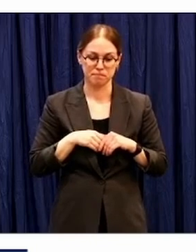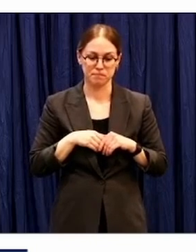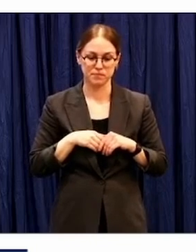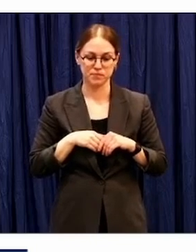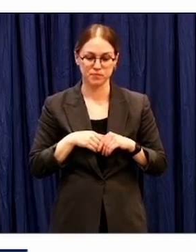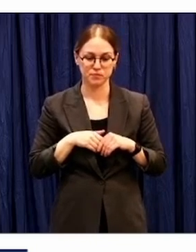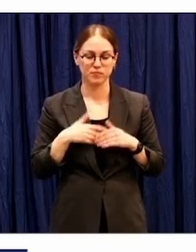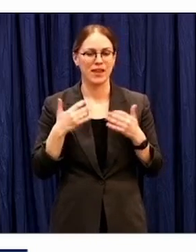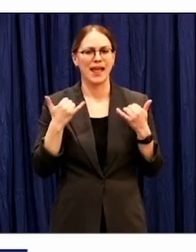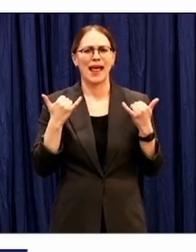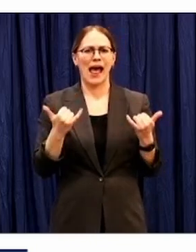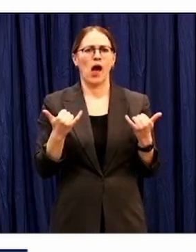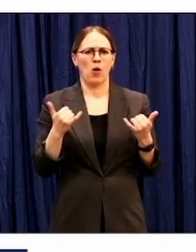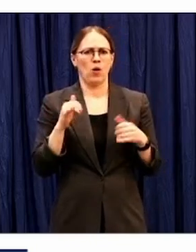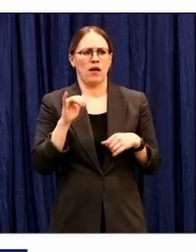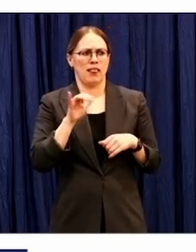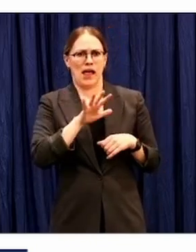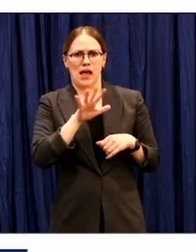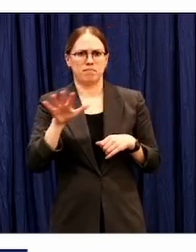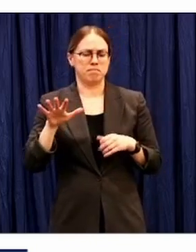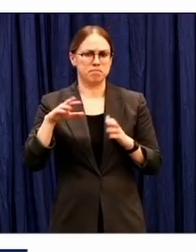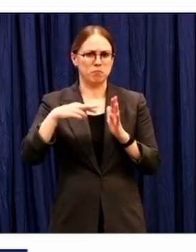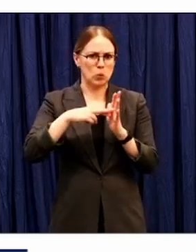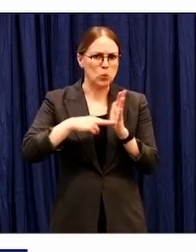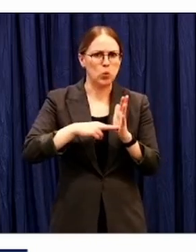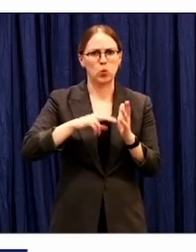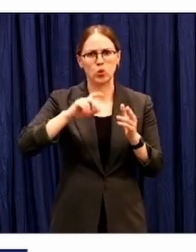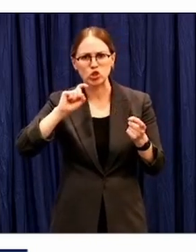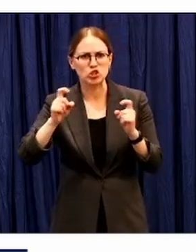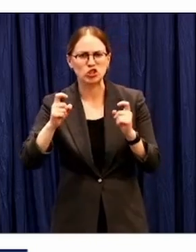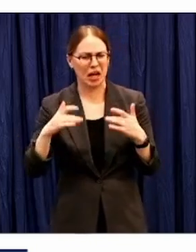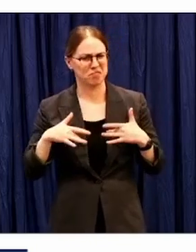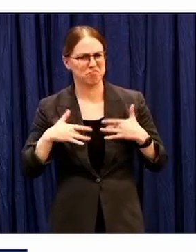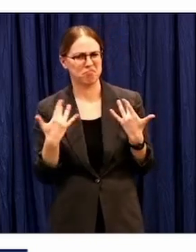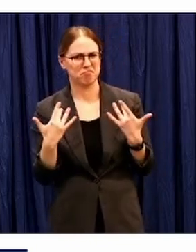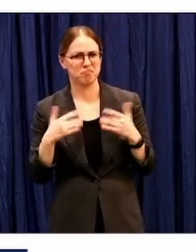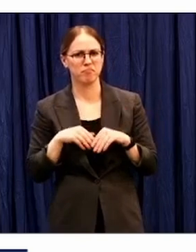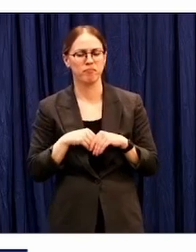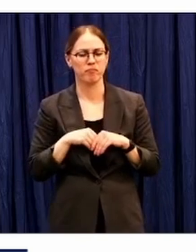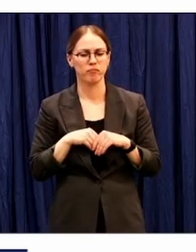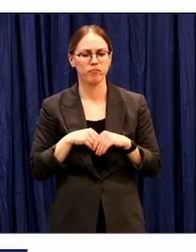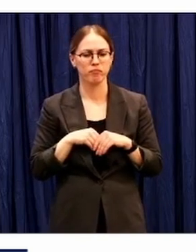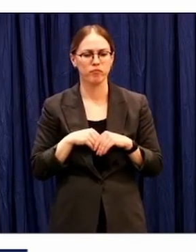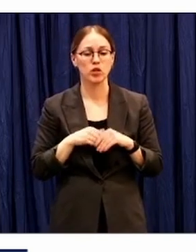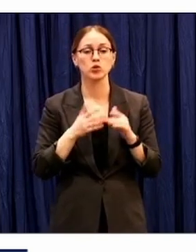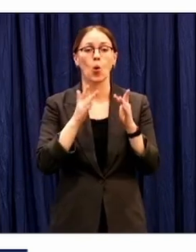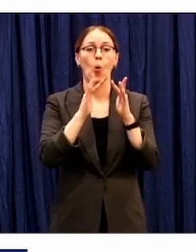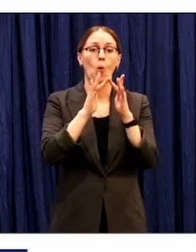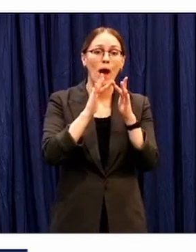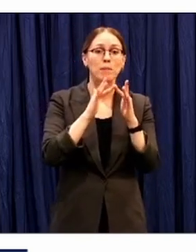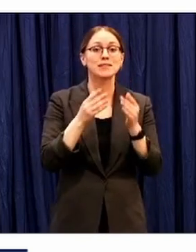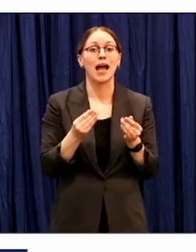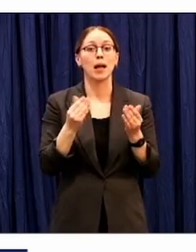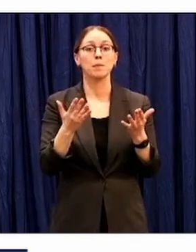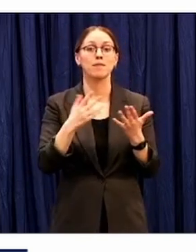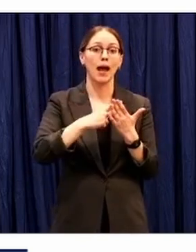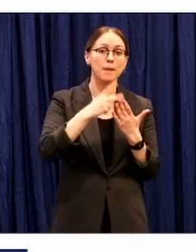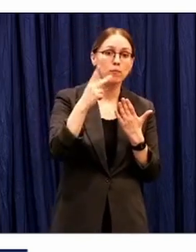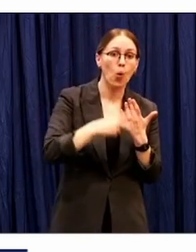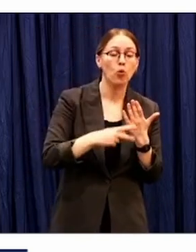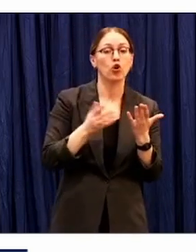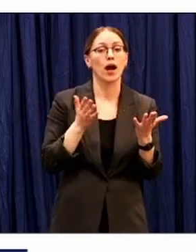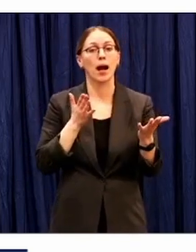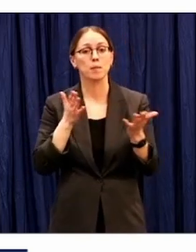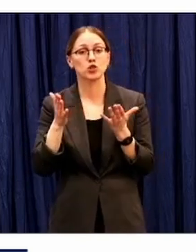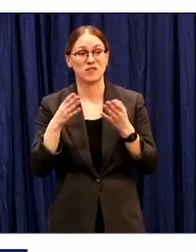What all is in scope of this rule change? So external systems and content used to provide a program, service, or activity of a public